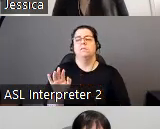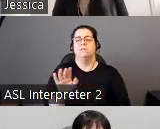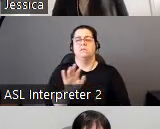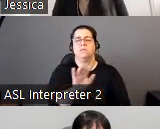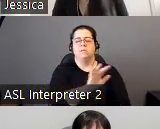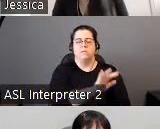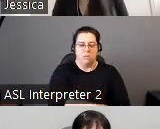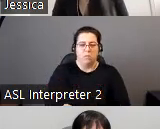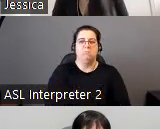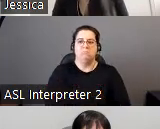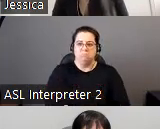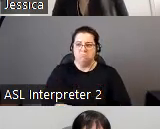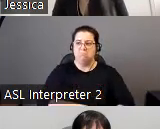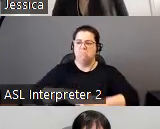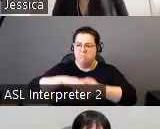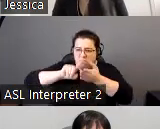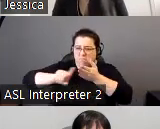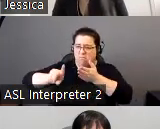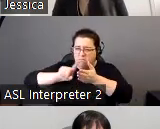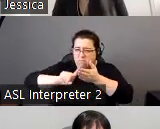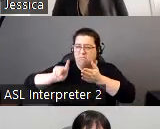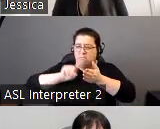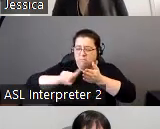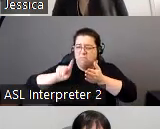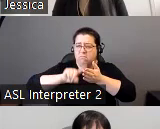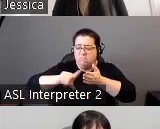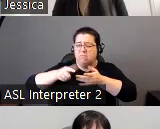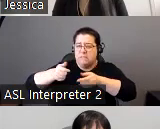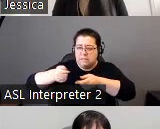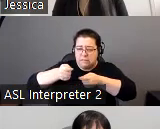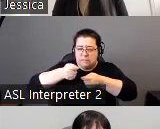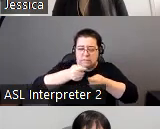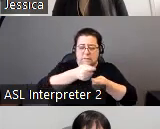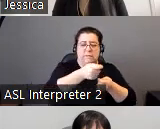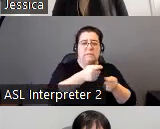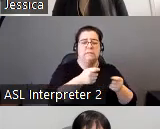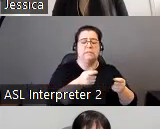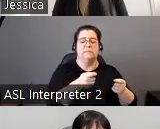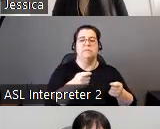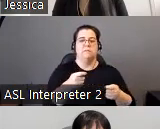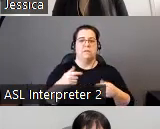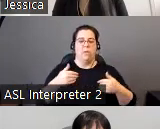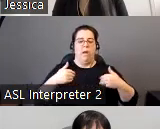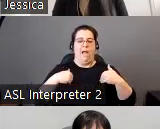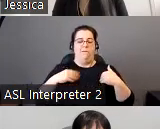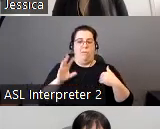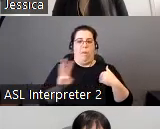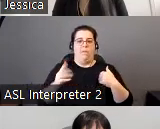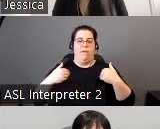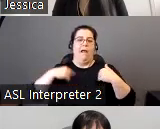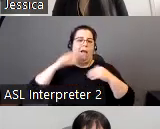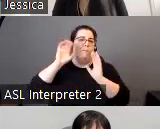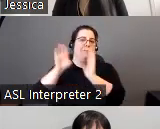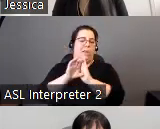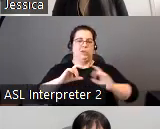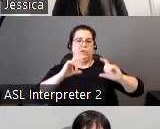we started digging and pulled all the information together. It resulted in an infographic that is available on our website. And it